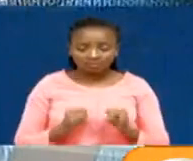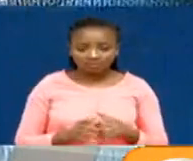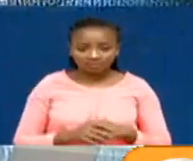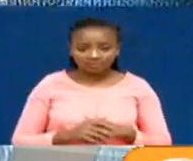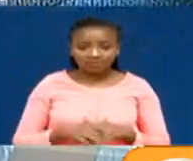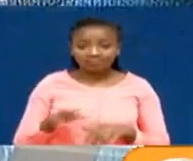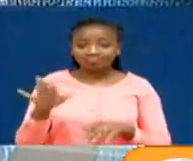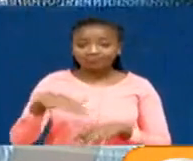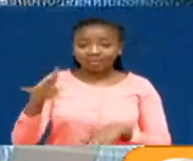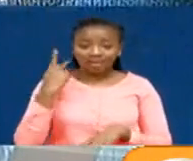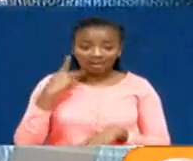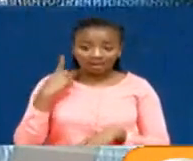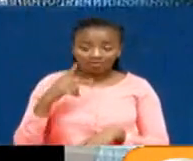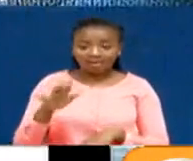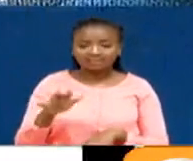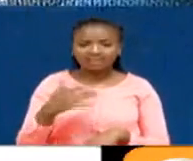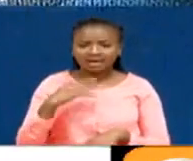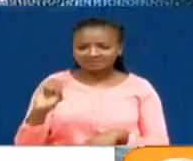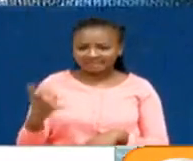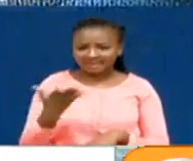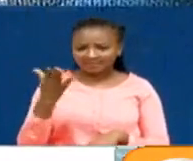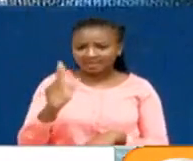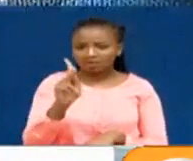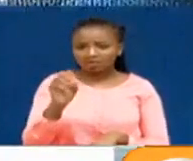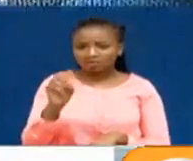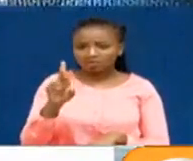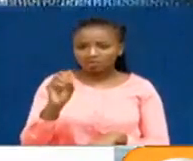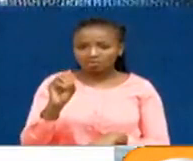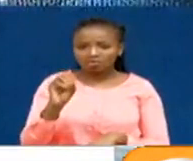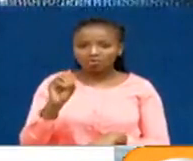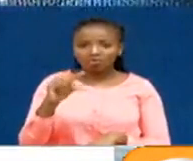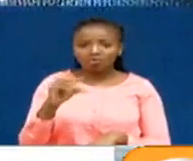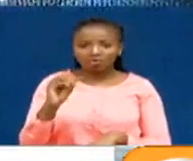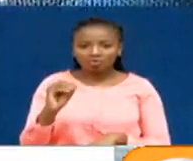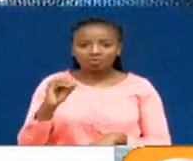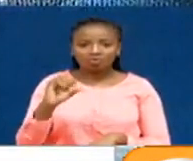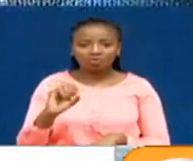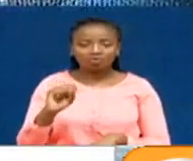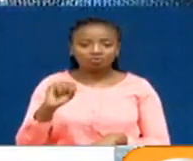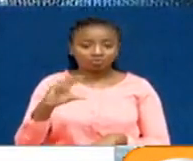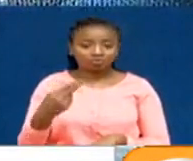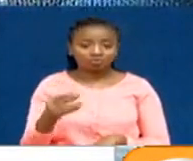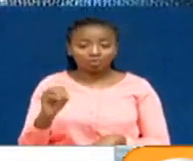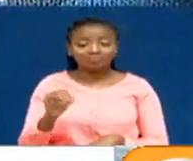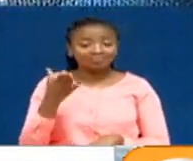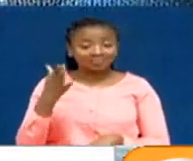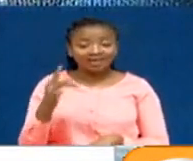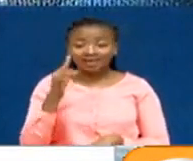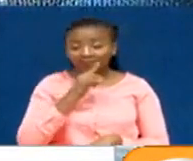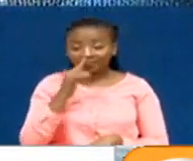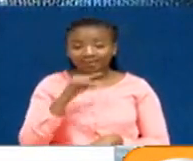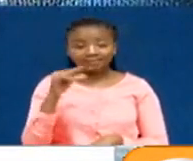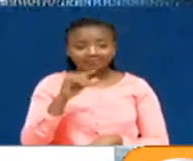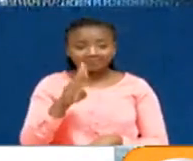And the Korogocho slum is the fourth largest informal settlement in Nairobi, and the high rates of poverty, crime, and sexual and